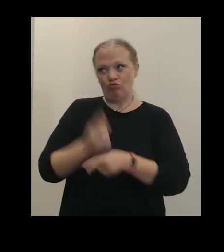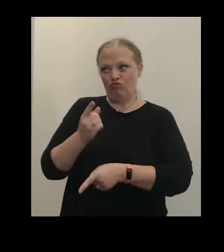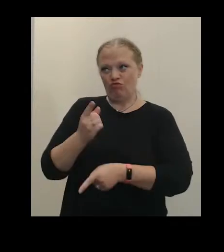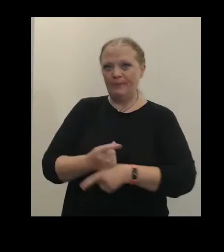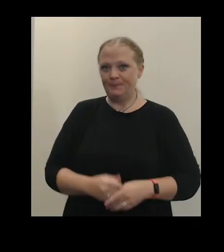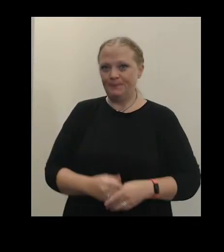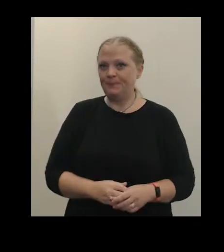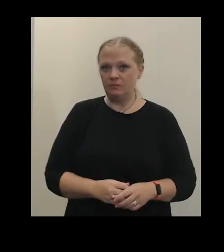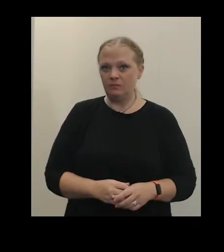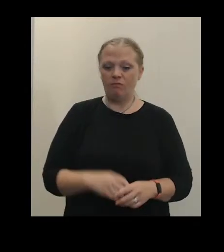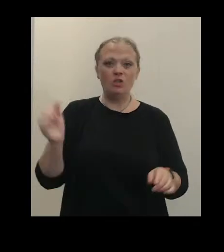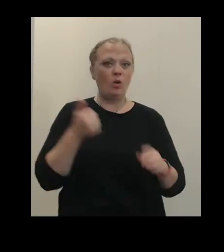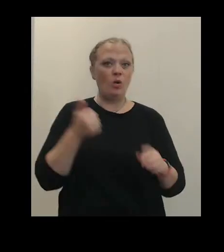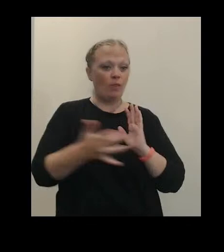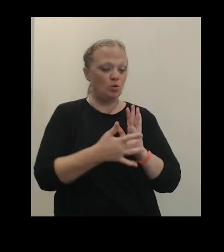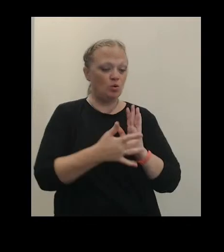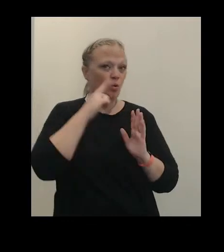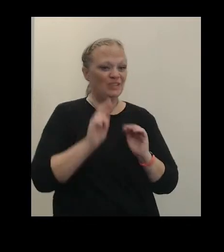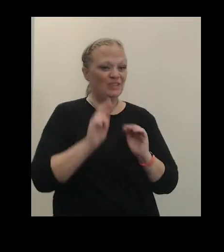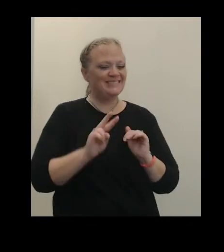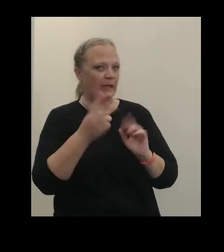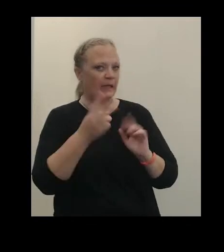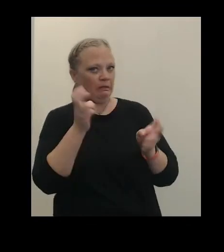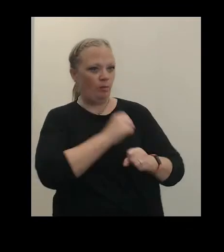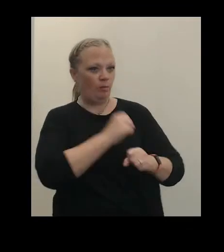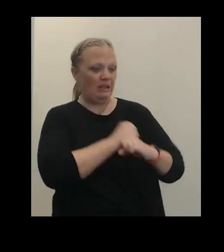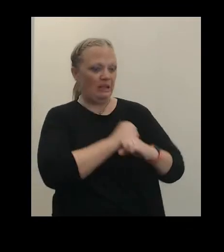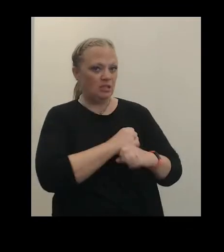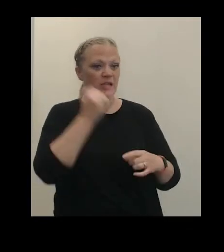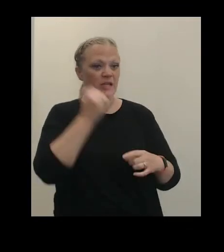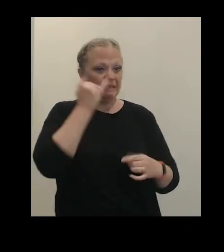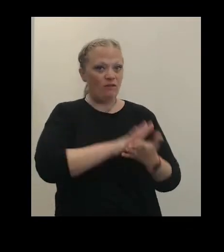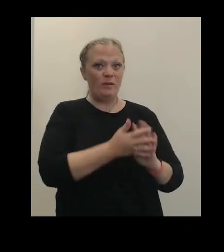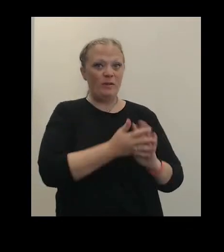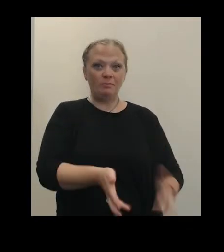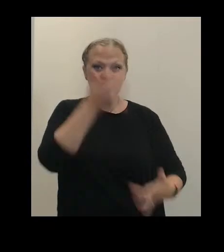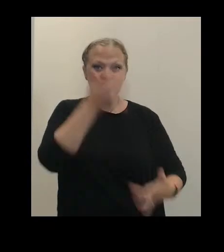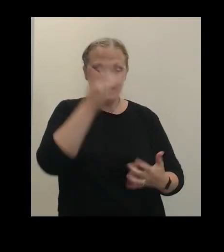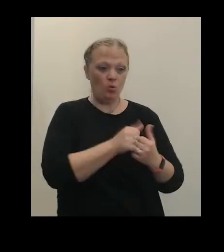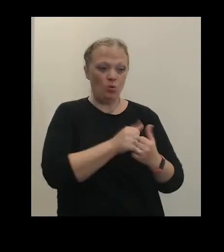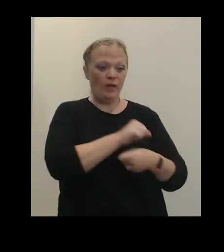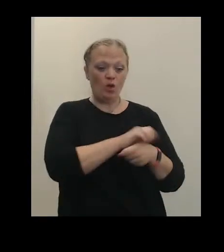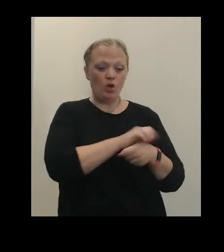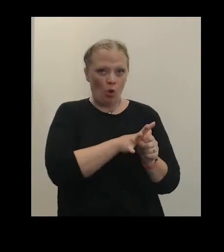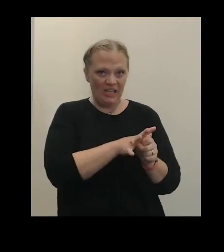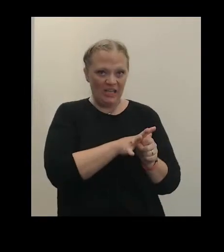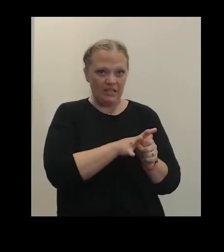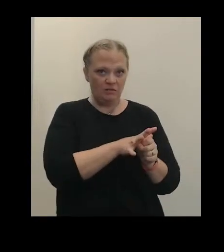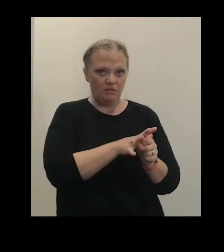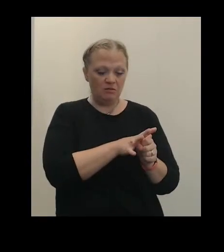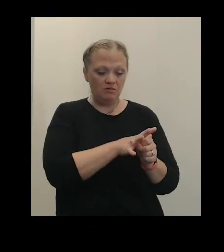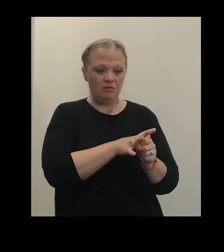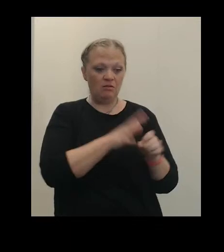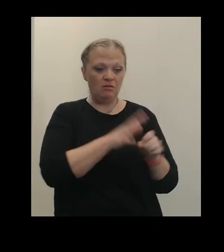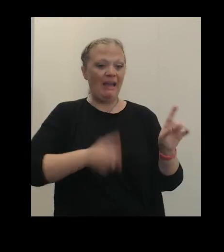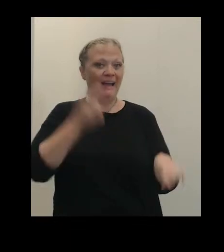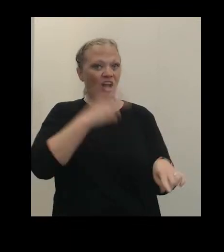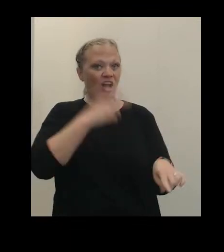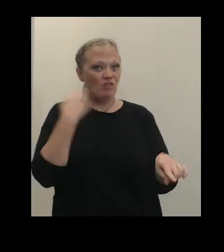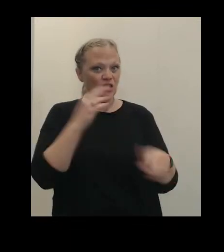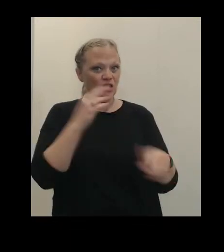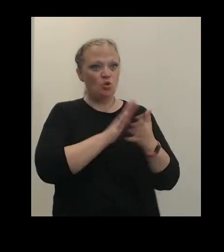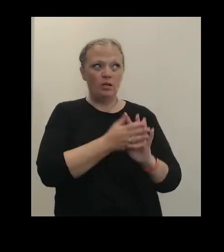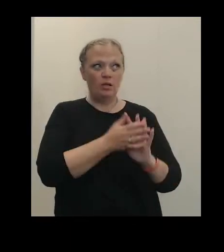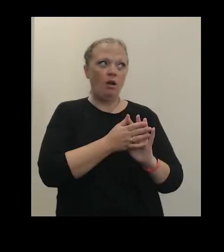for secondary prevention is if people do fall ill with COVID-19 and they're at high risk of